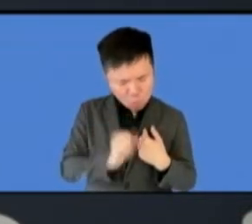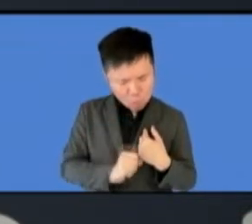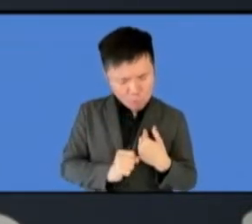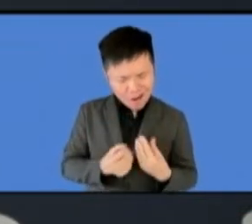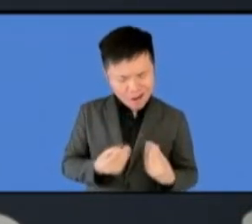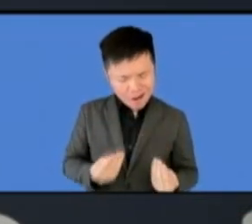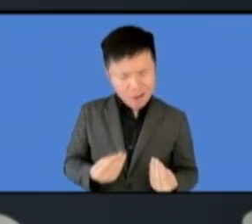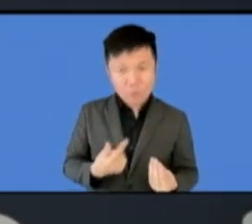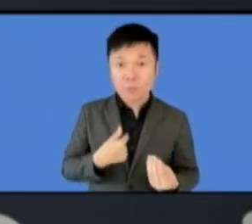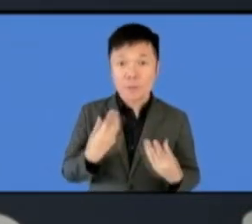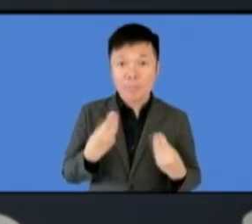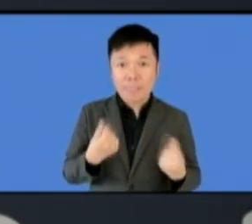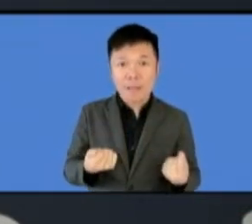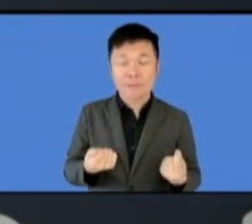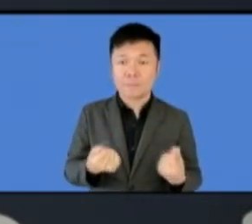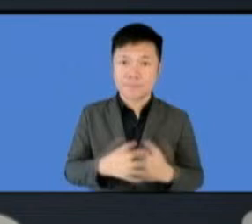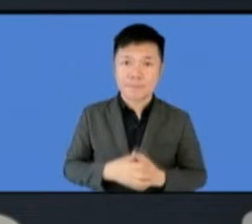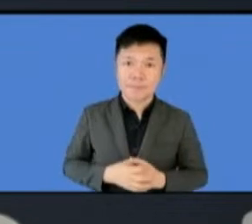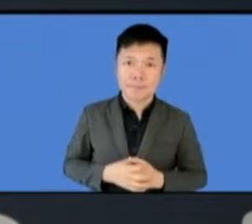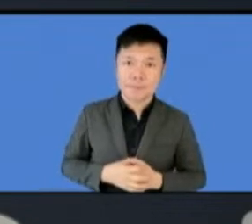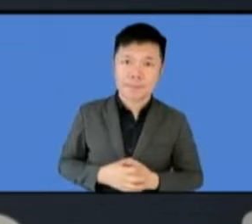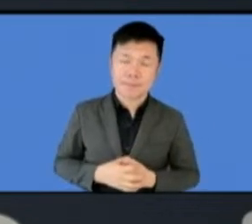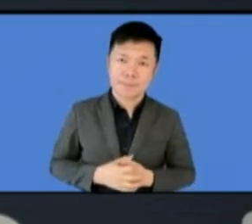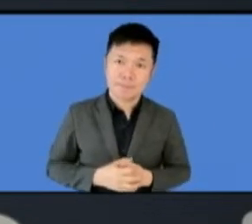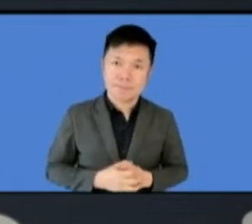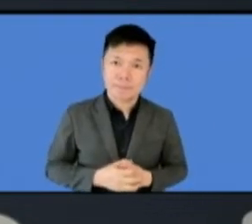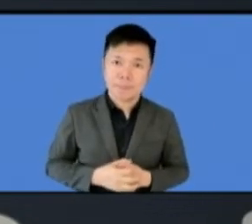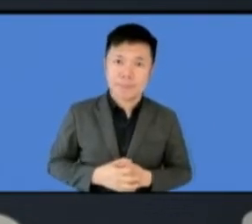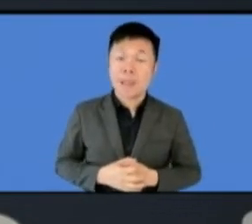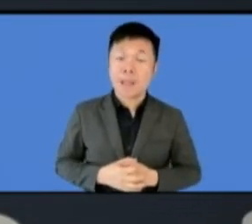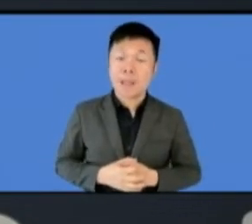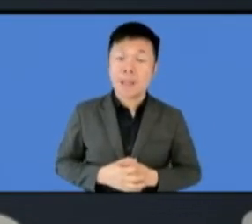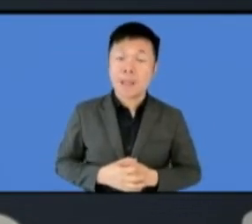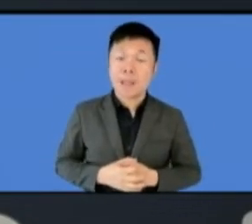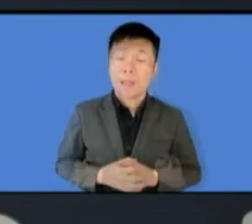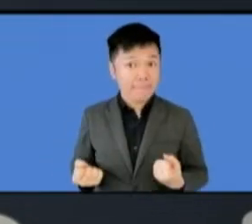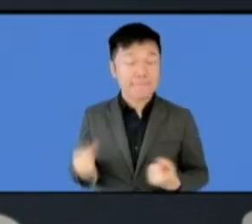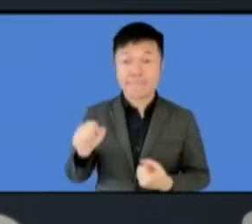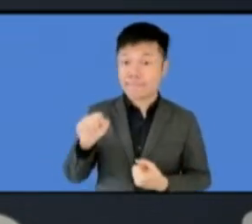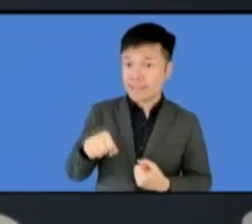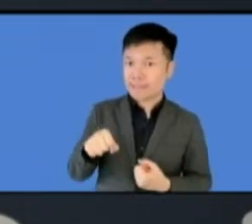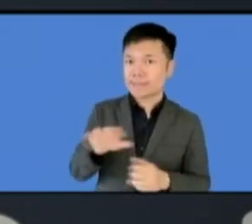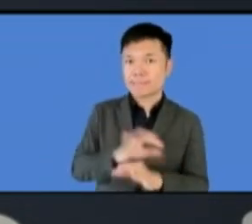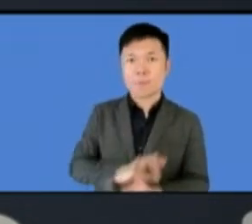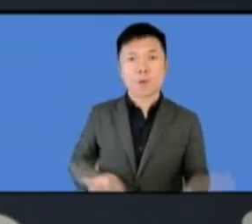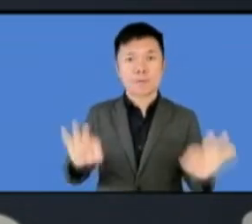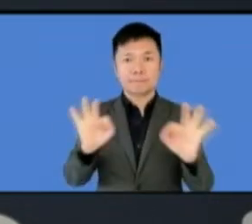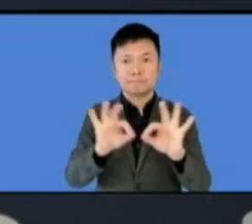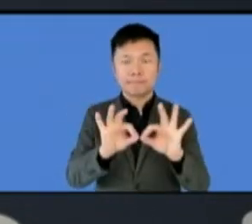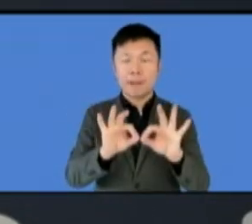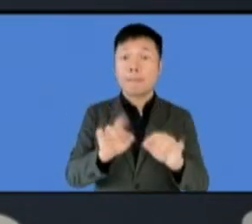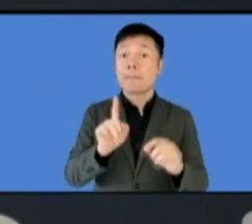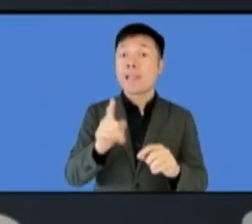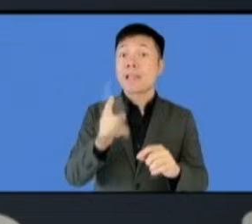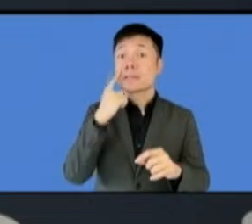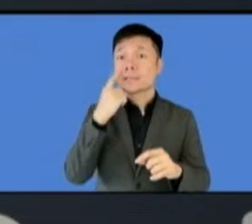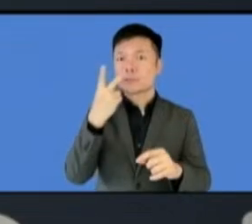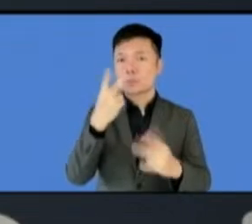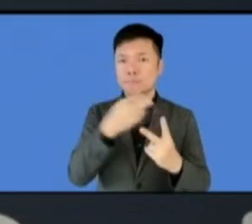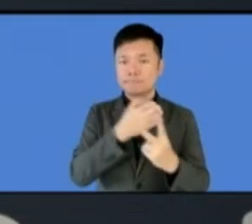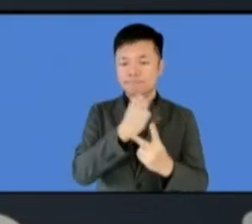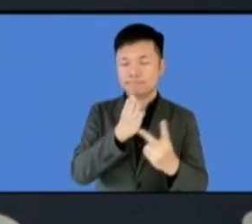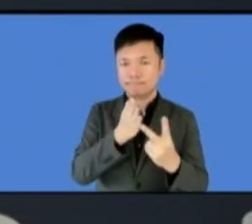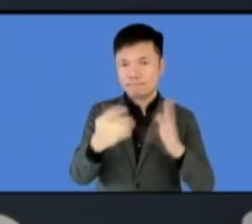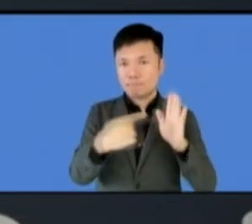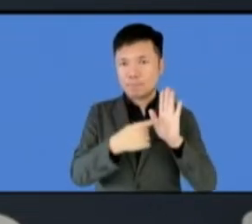the solutions. So health is a big area, but let me focus on two specific examples here. And I